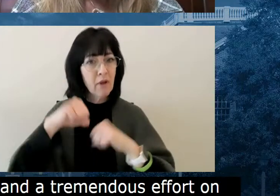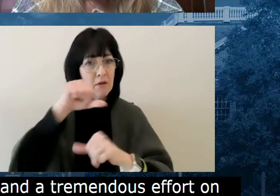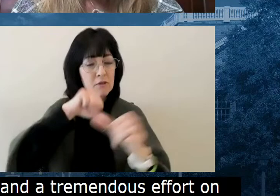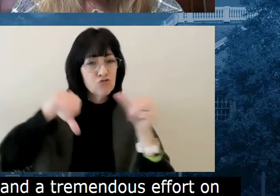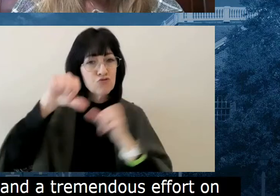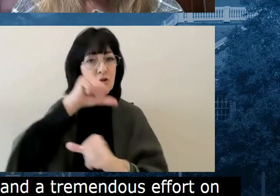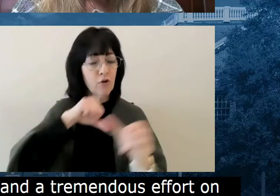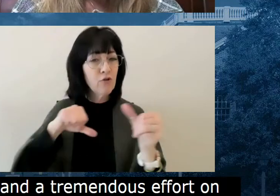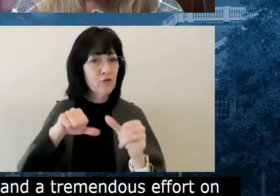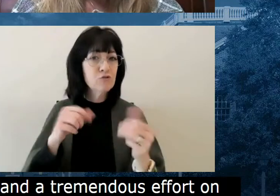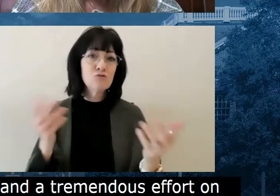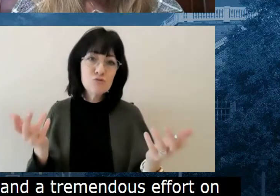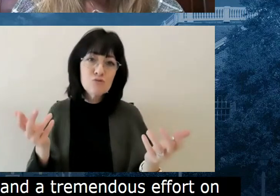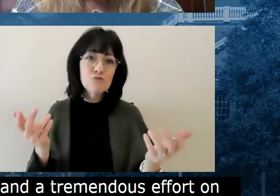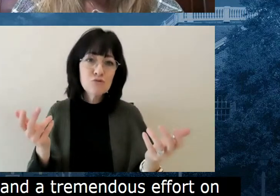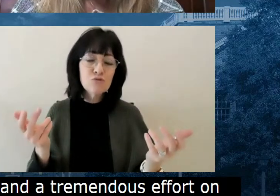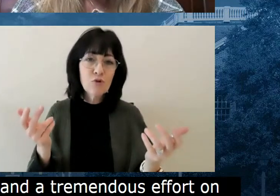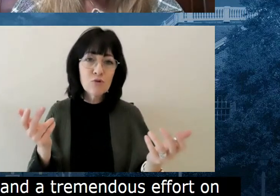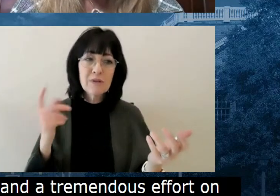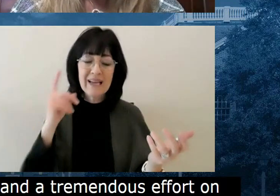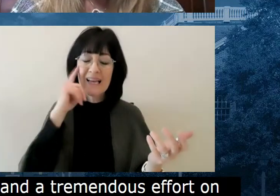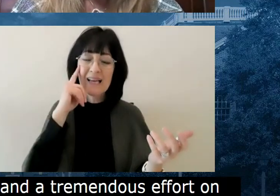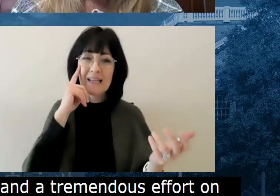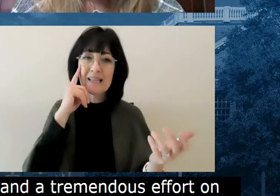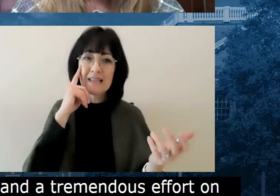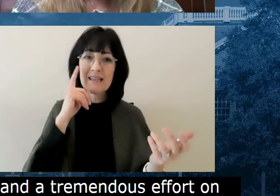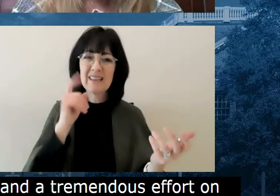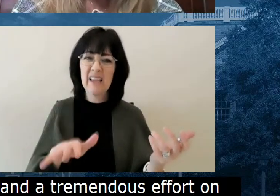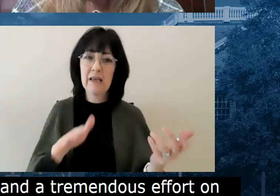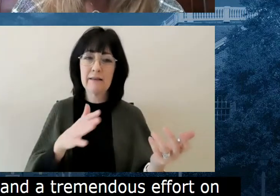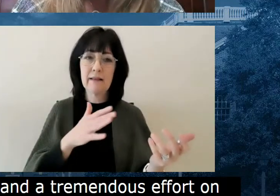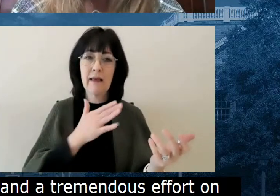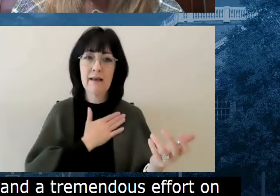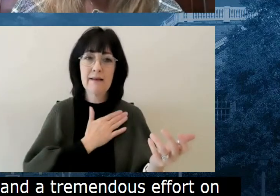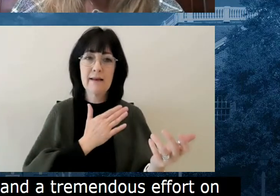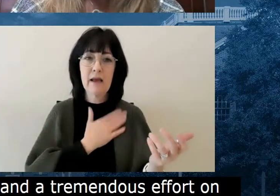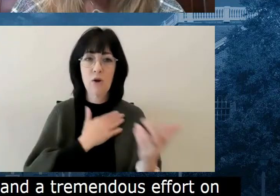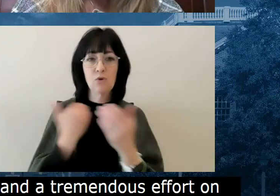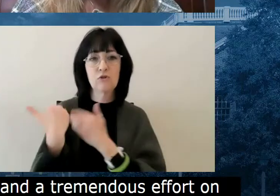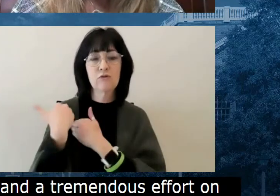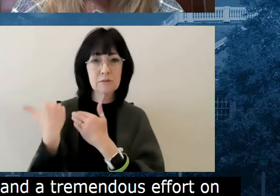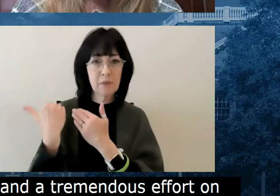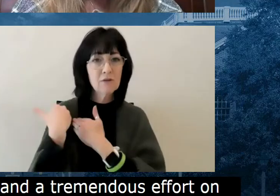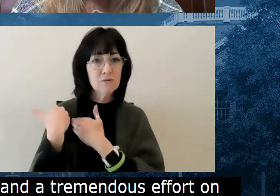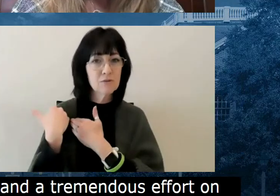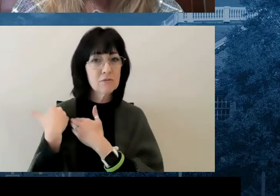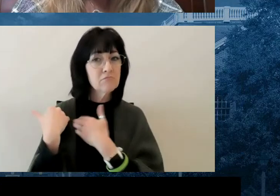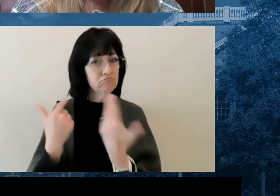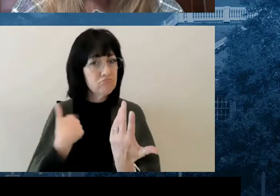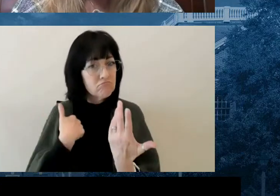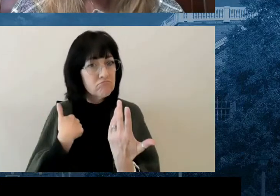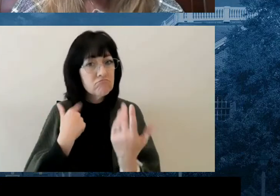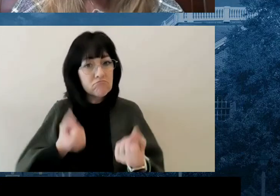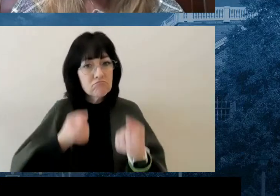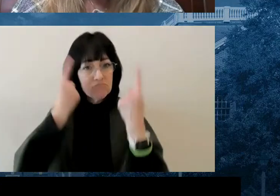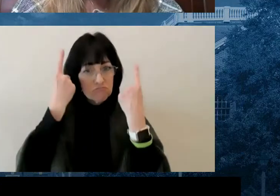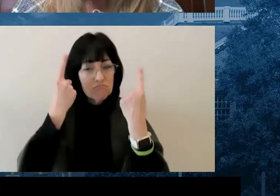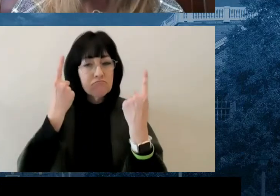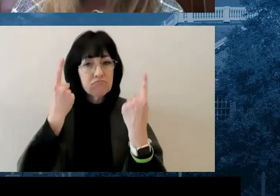to increase. We're going to really lean into it. We rely on Delawareans to encourage